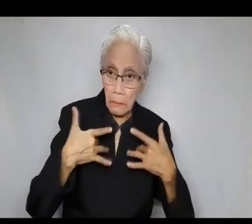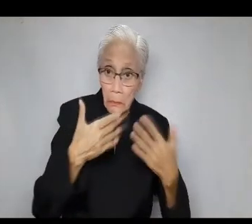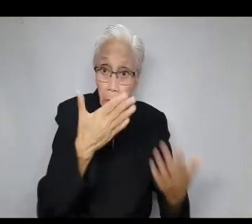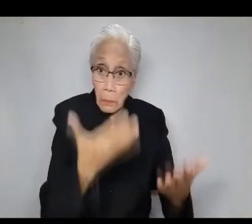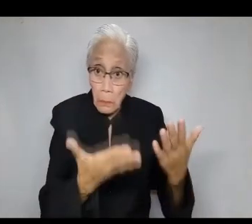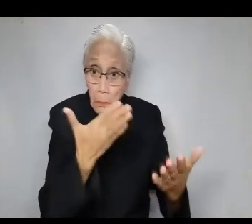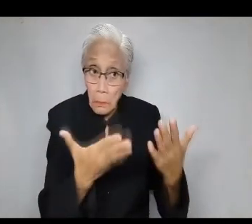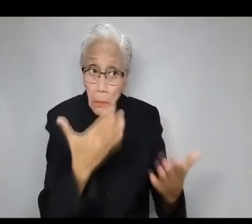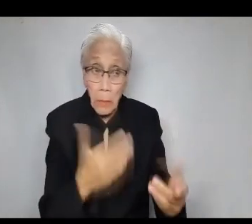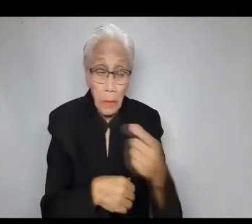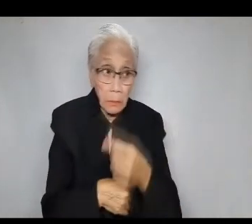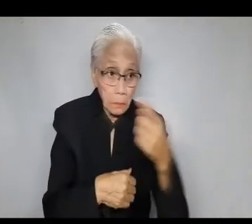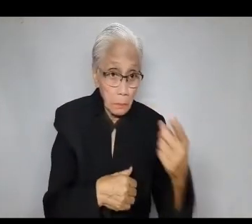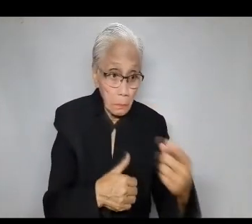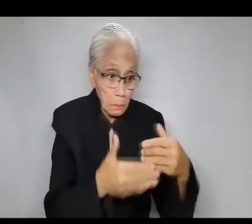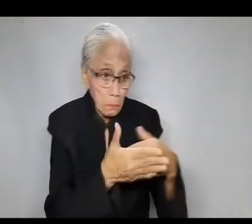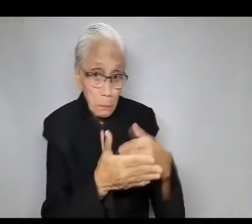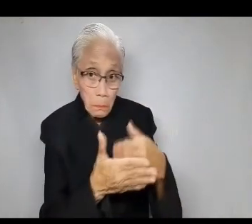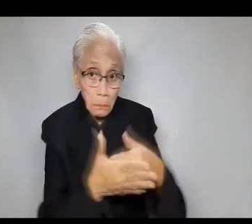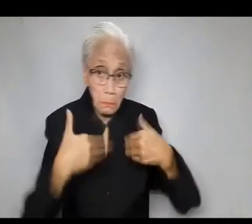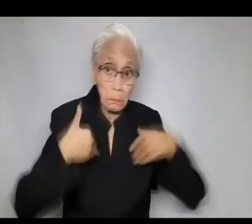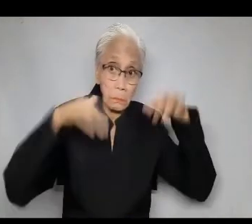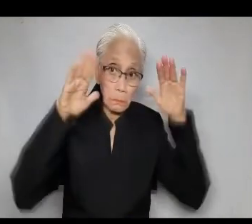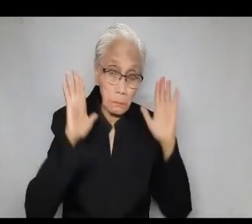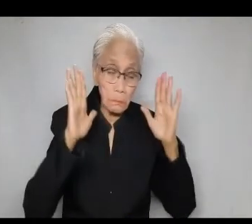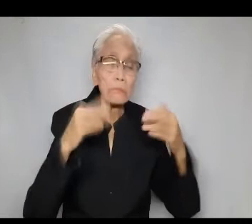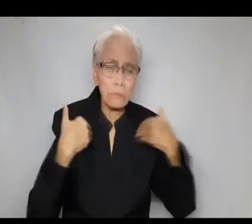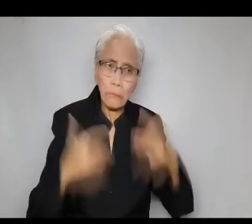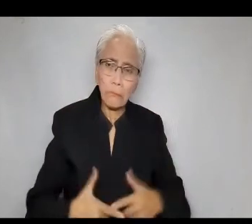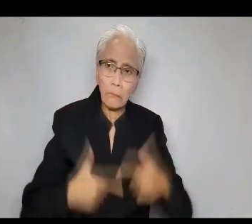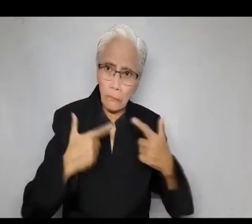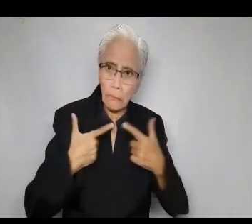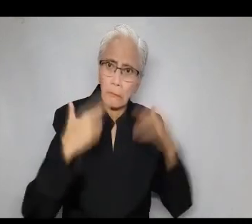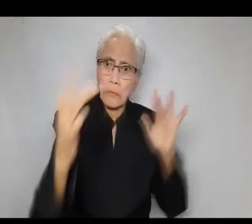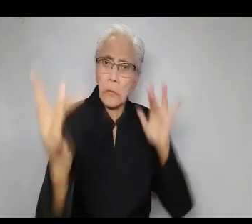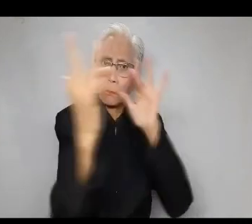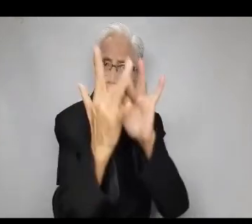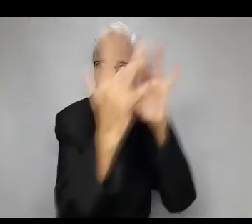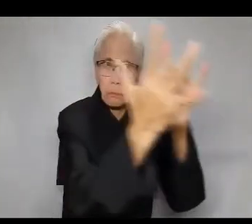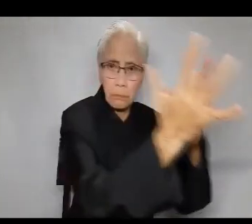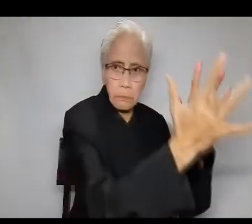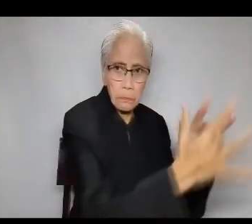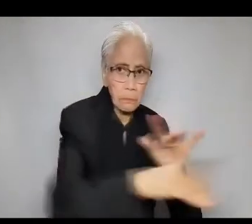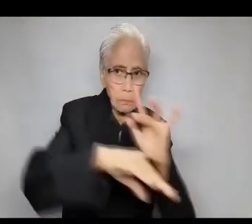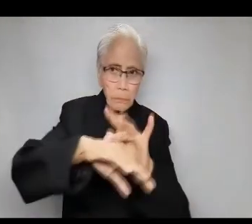you may be in the verge of giving up on life or losing your will to live. Reach out and touch the